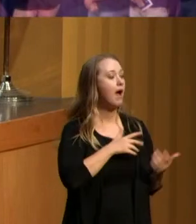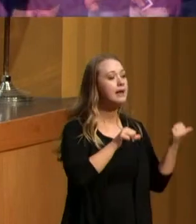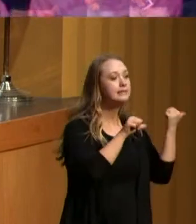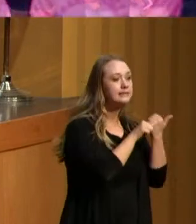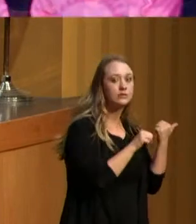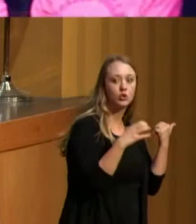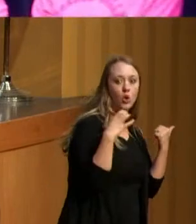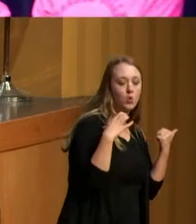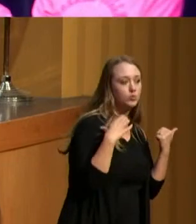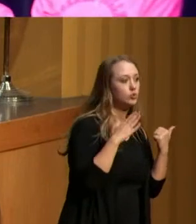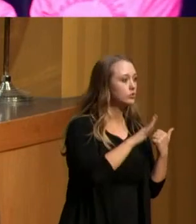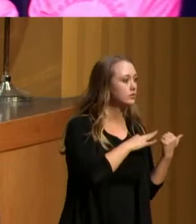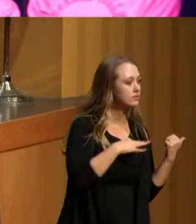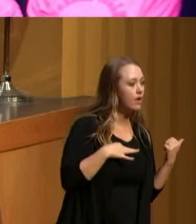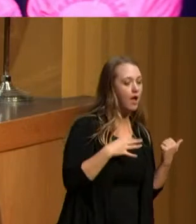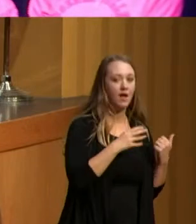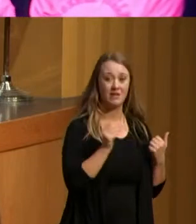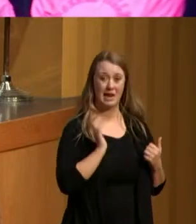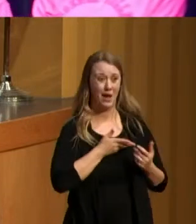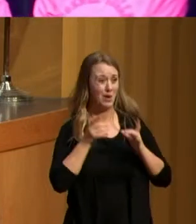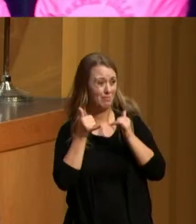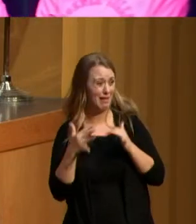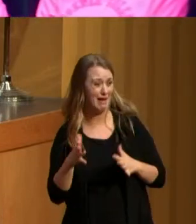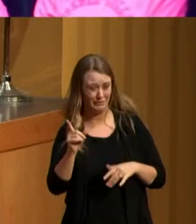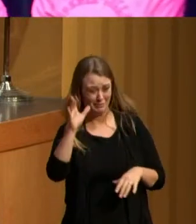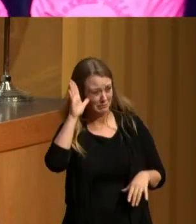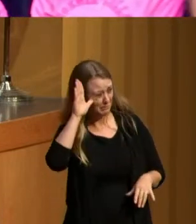staff, and our players,